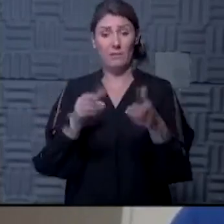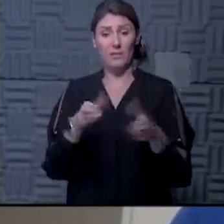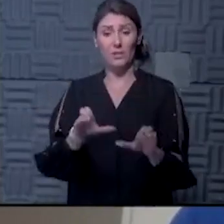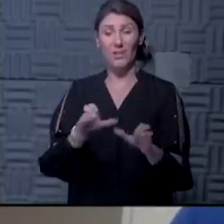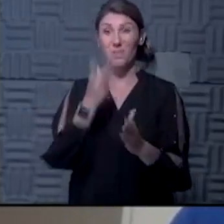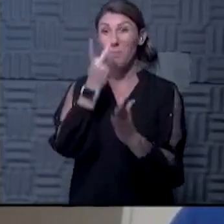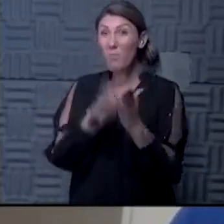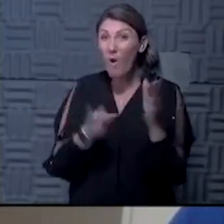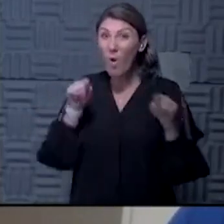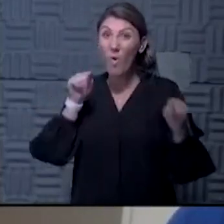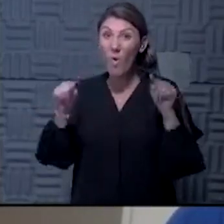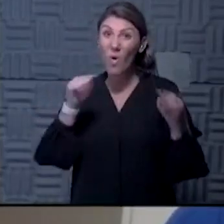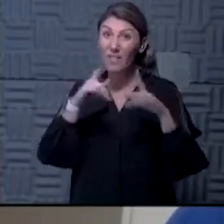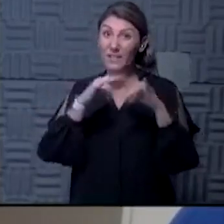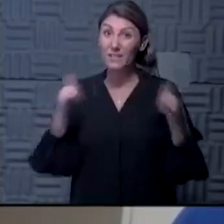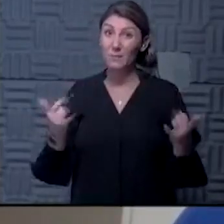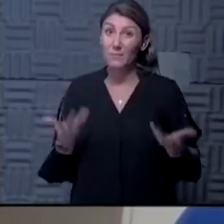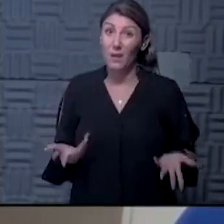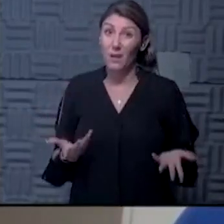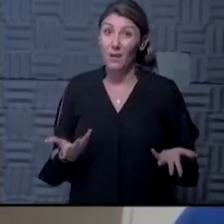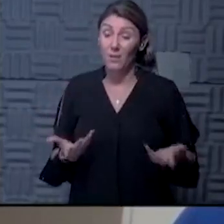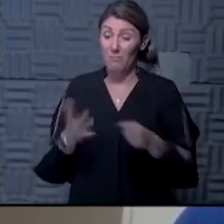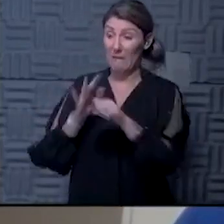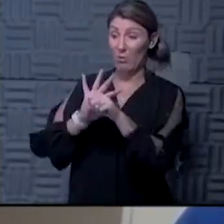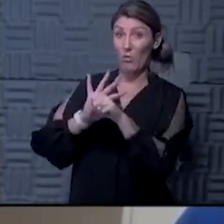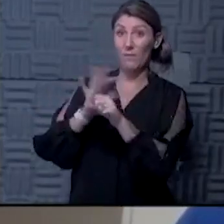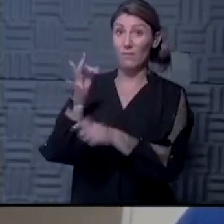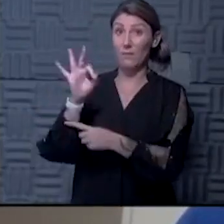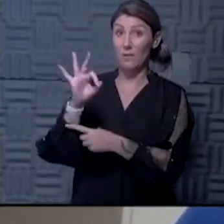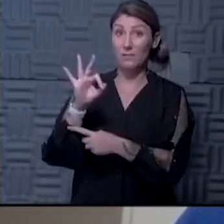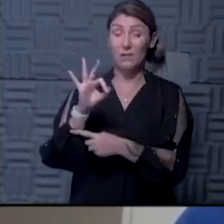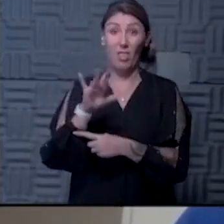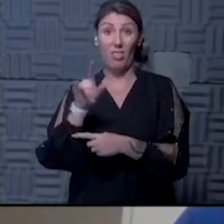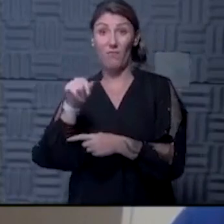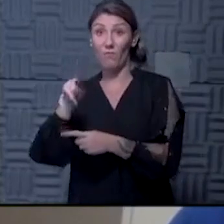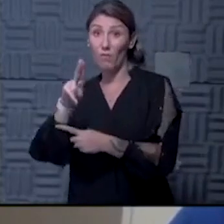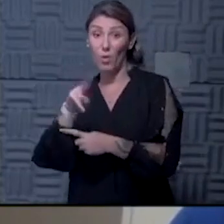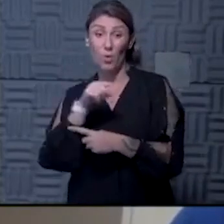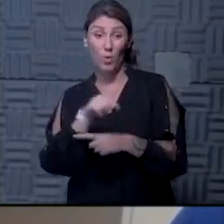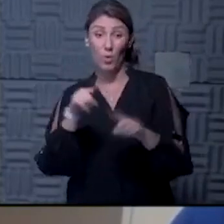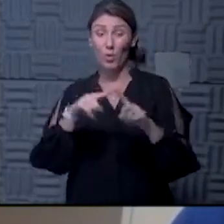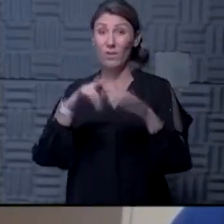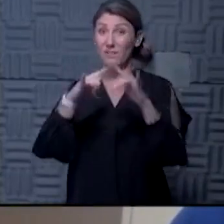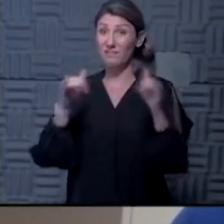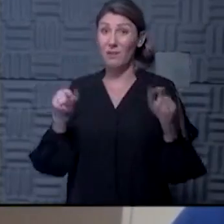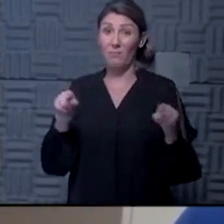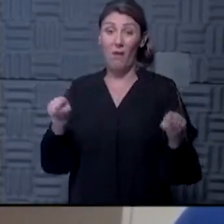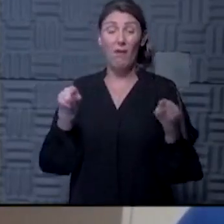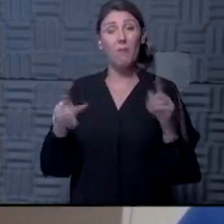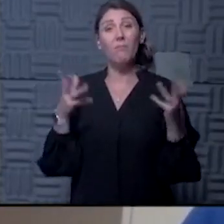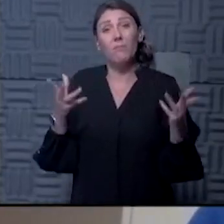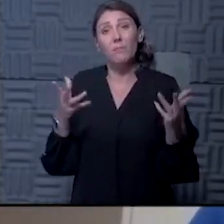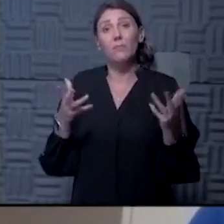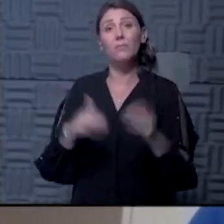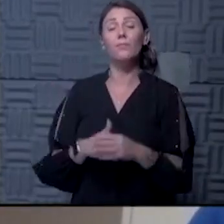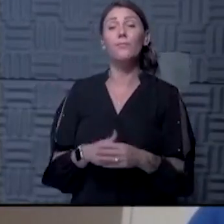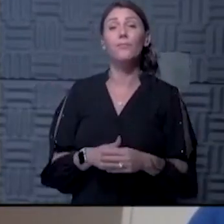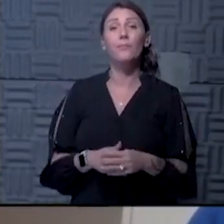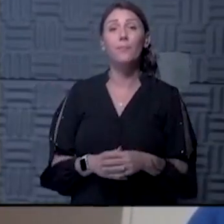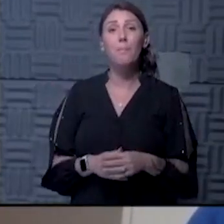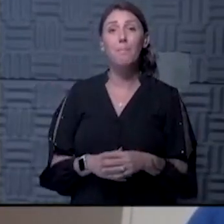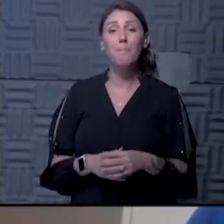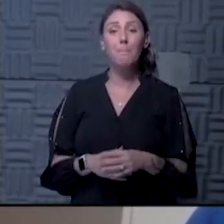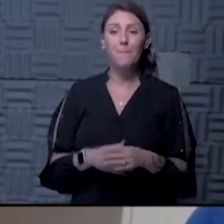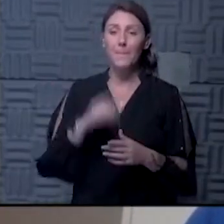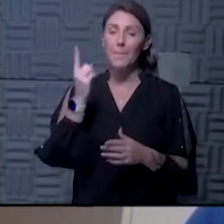with both of these at the same time. You're going to have to deal with COVID and flu at the same time. So we've always made